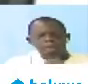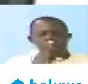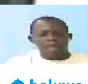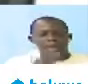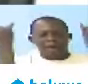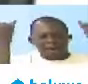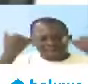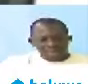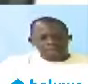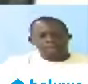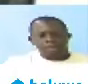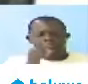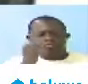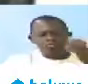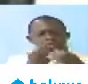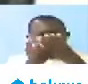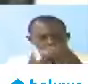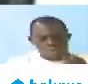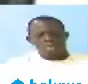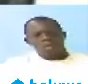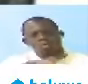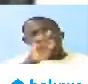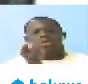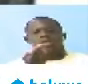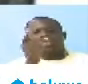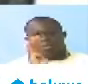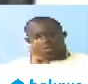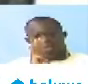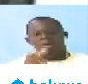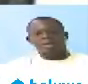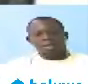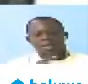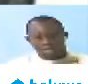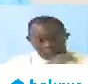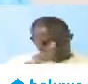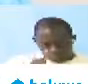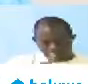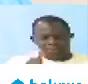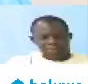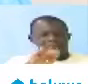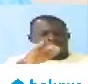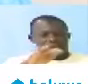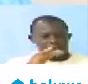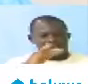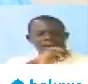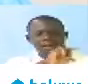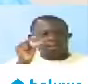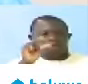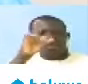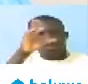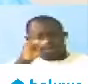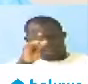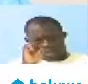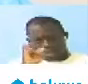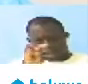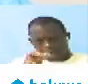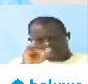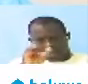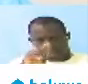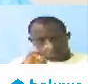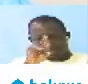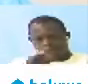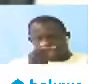They ran and went to Guinea-Bissau. So I was taught that. That's where he got that name.